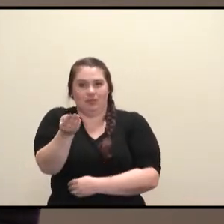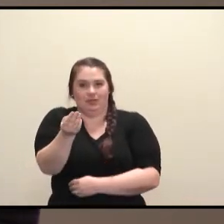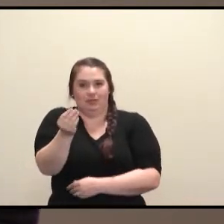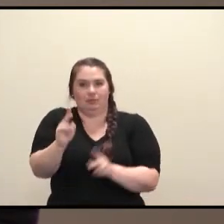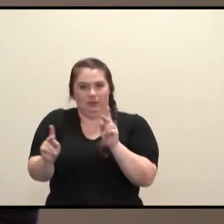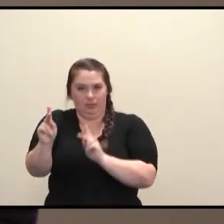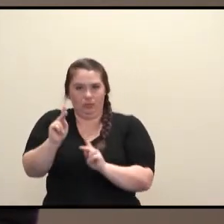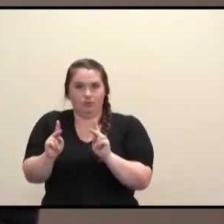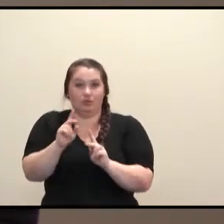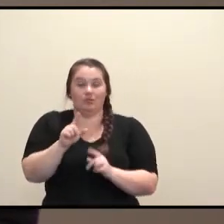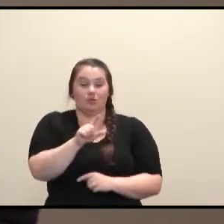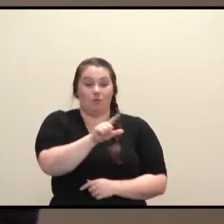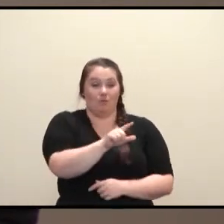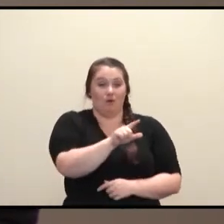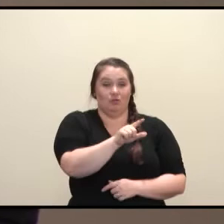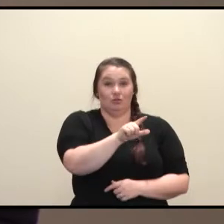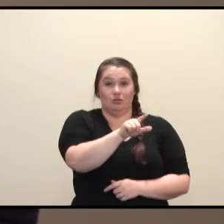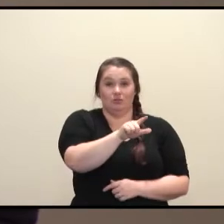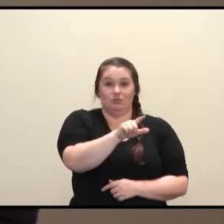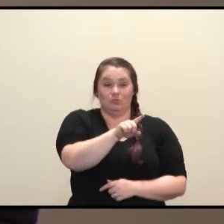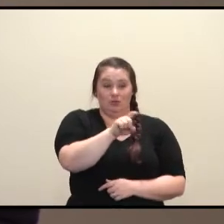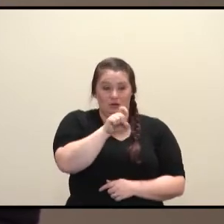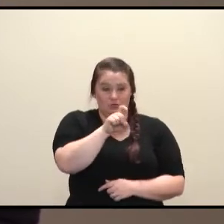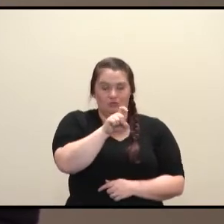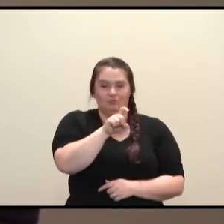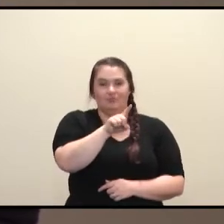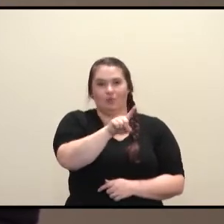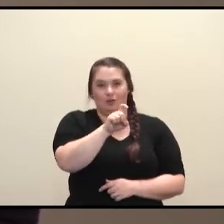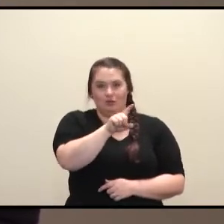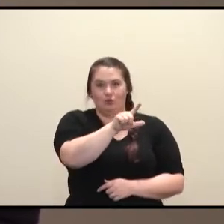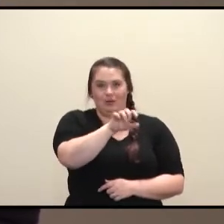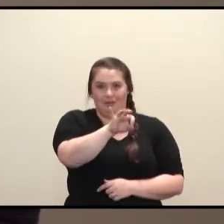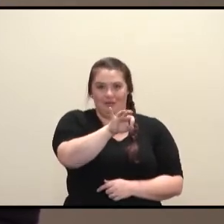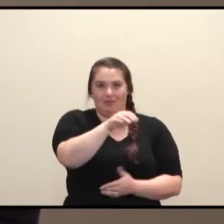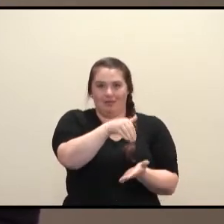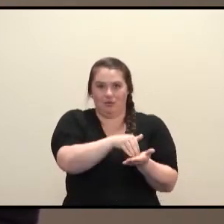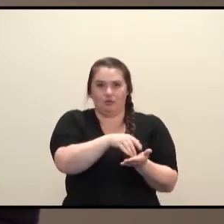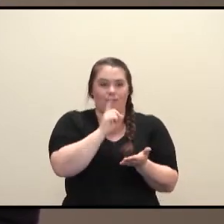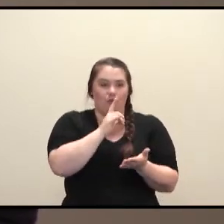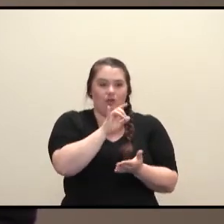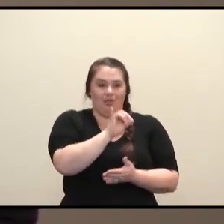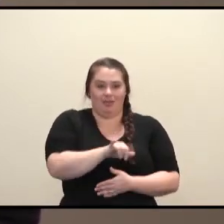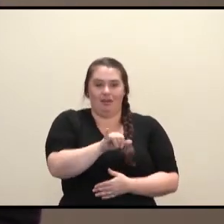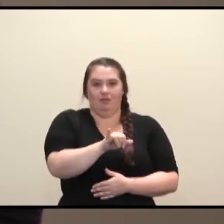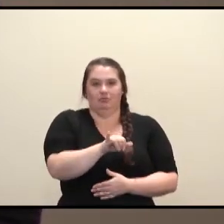that's $429,000 total in those areas.